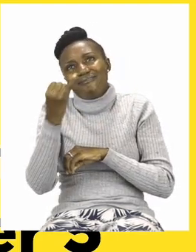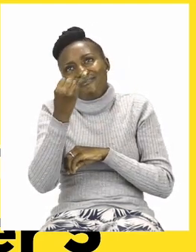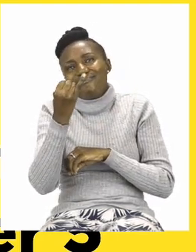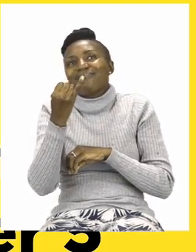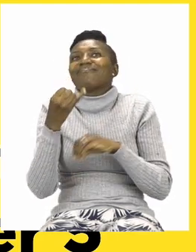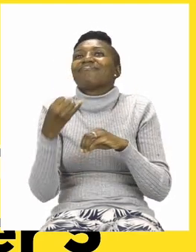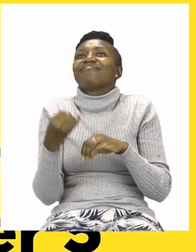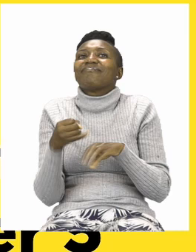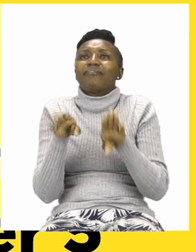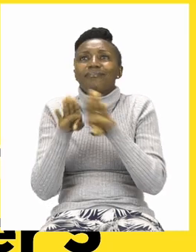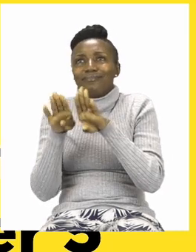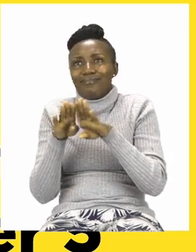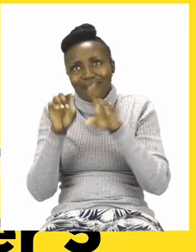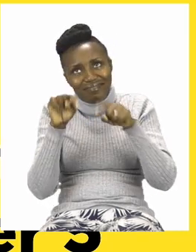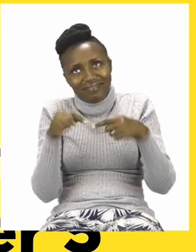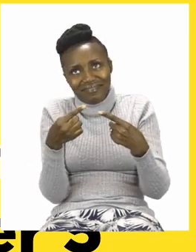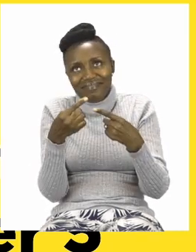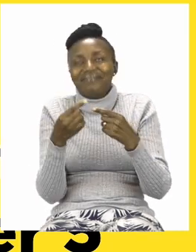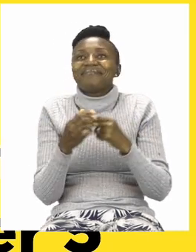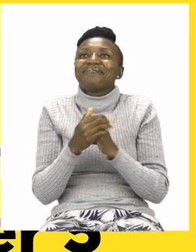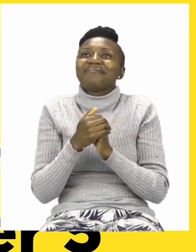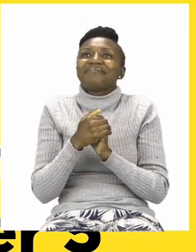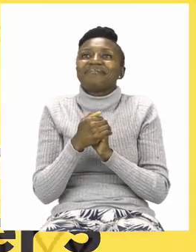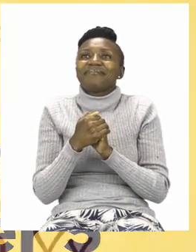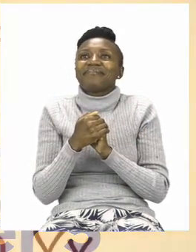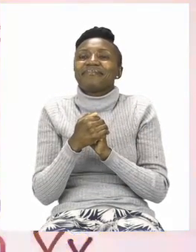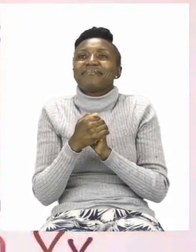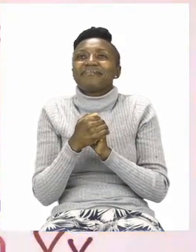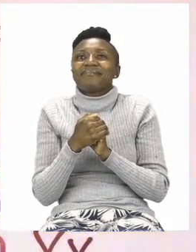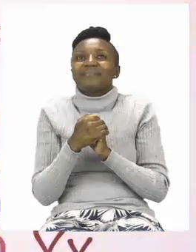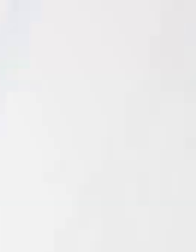and crafts.